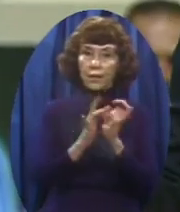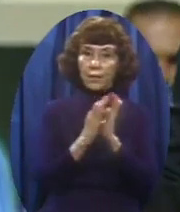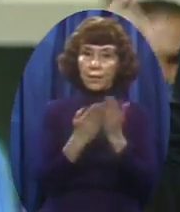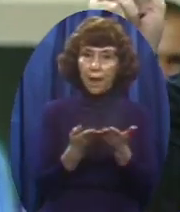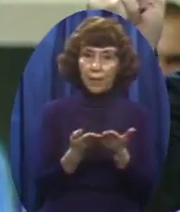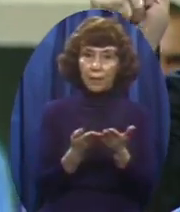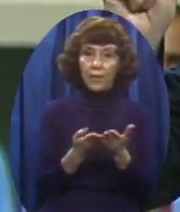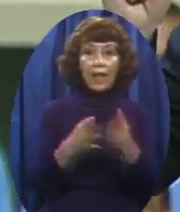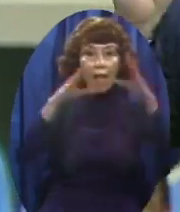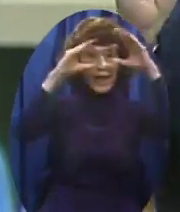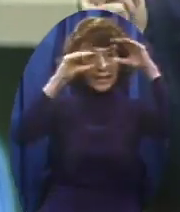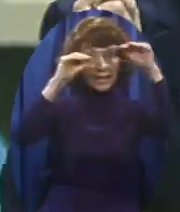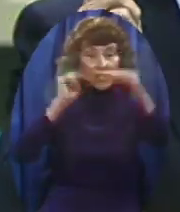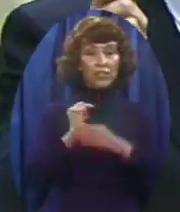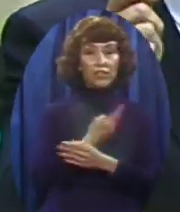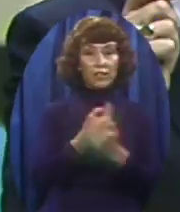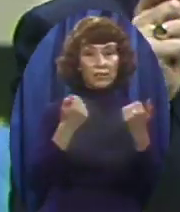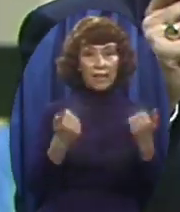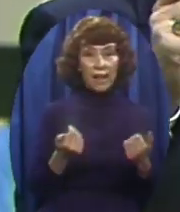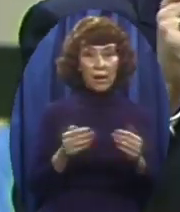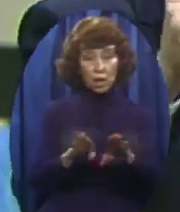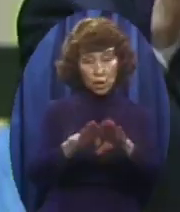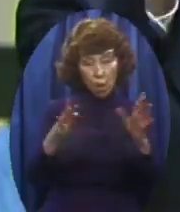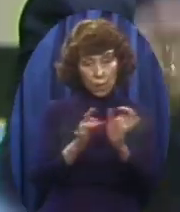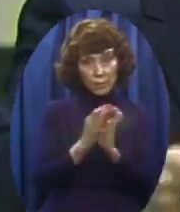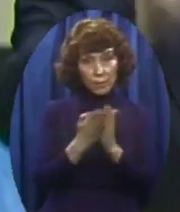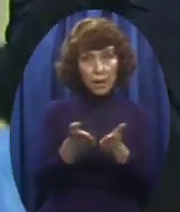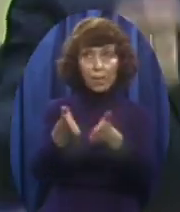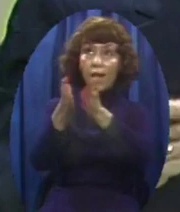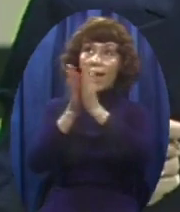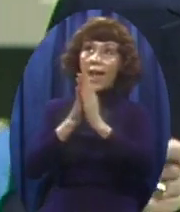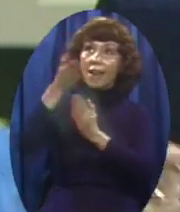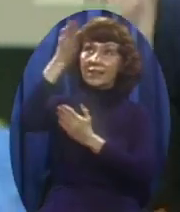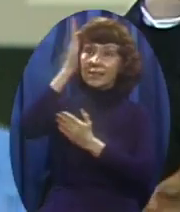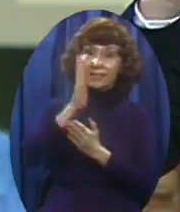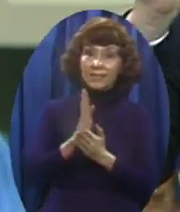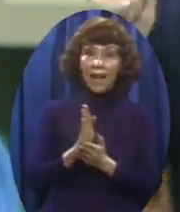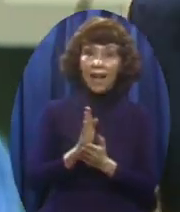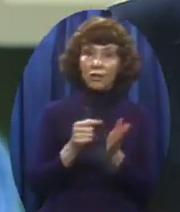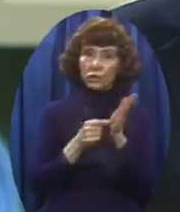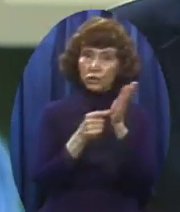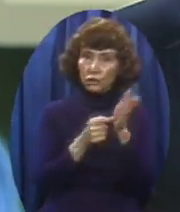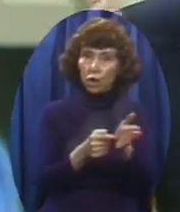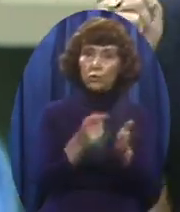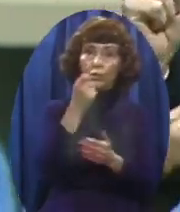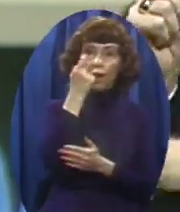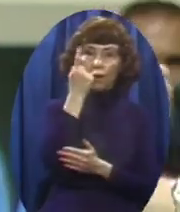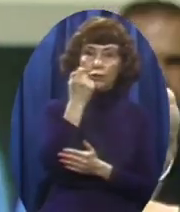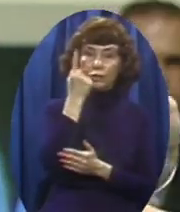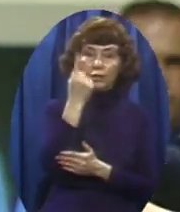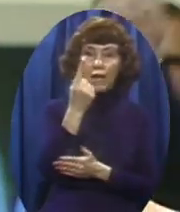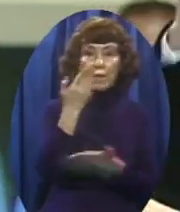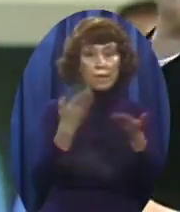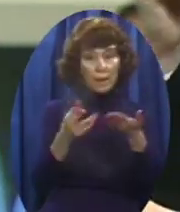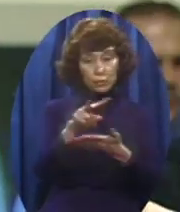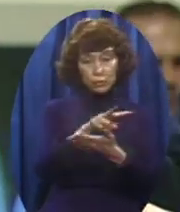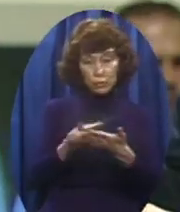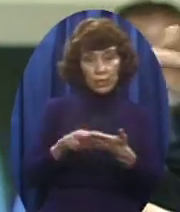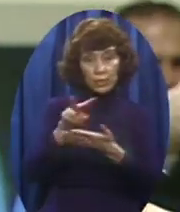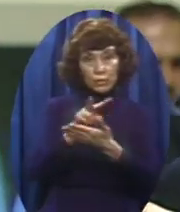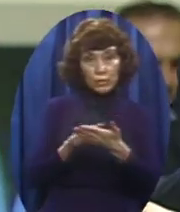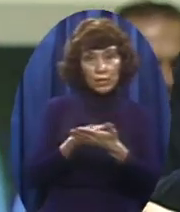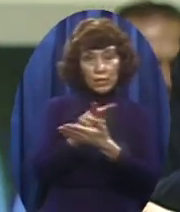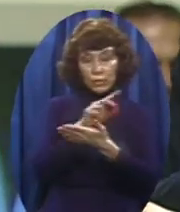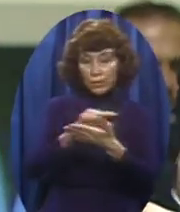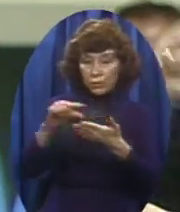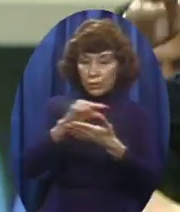the Bible without asking God for revelation. You'll read one passage of Scripture that you've read a dozen times and you've seen nothing there, and suddenly one